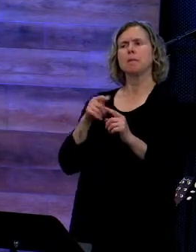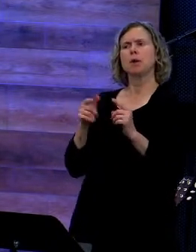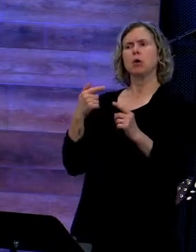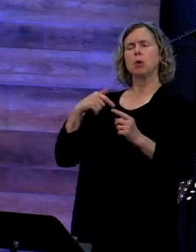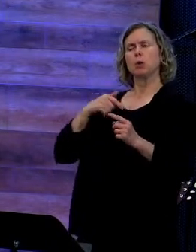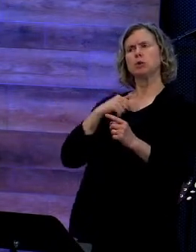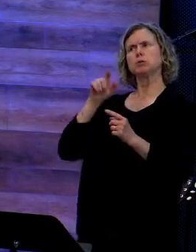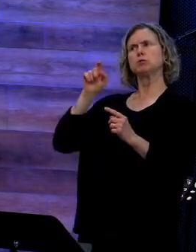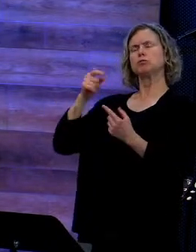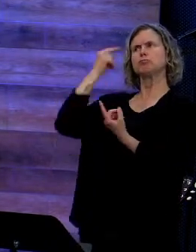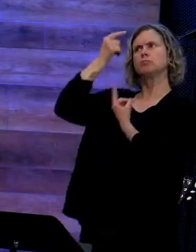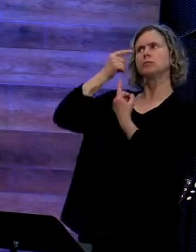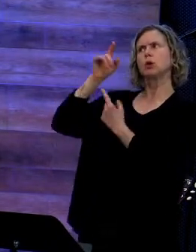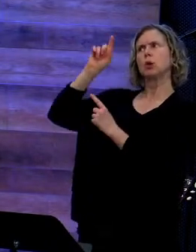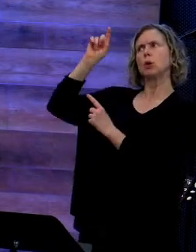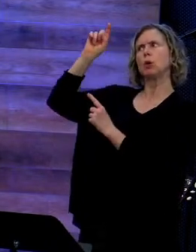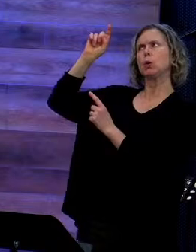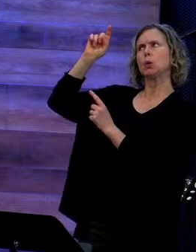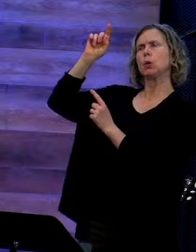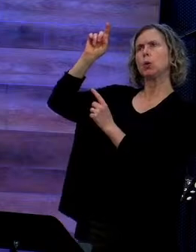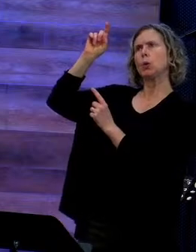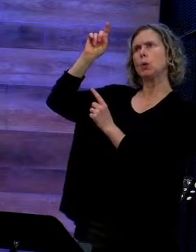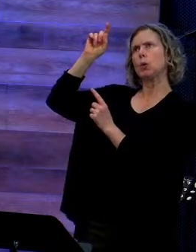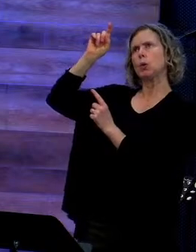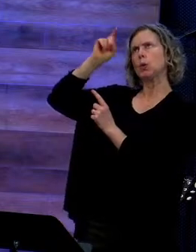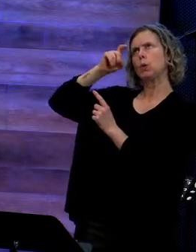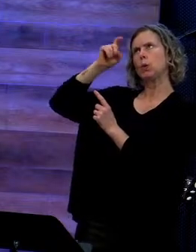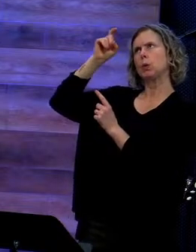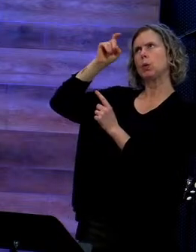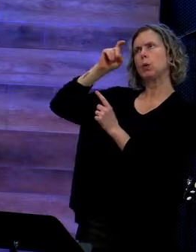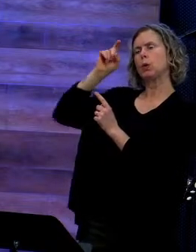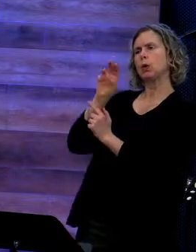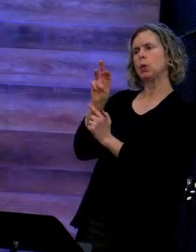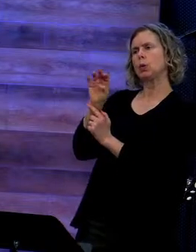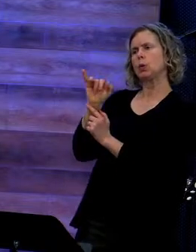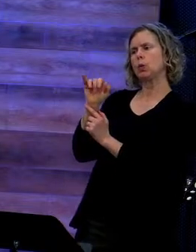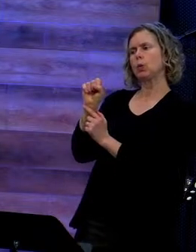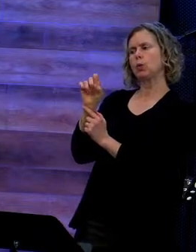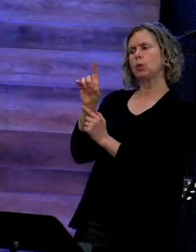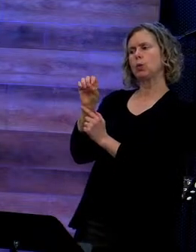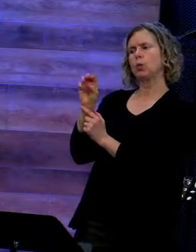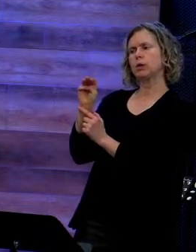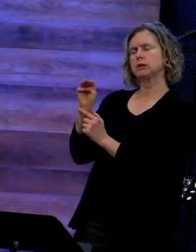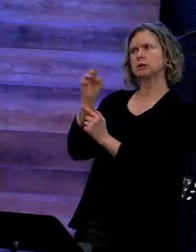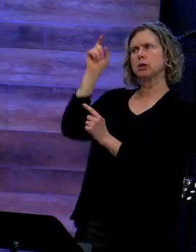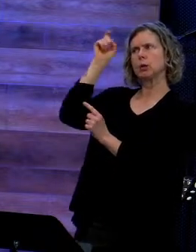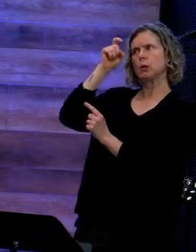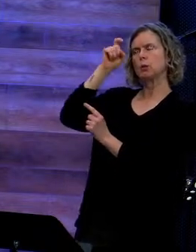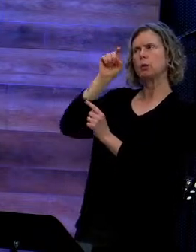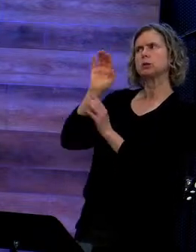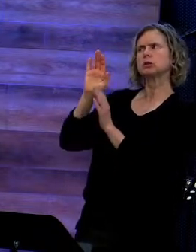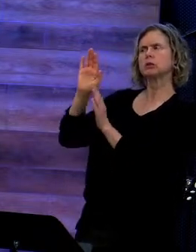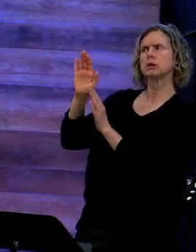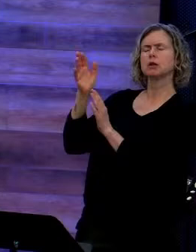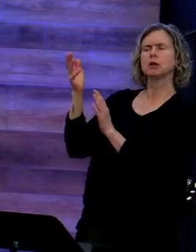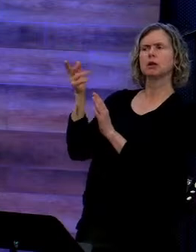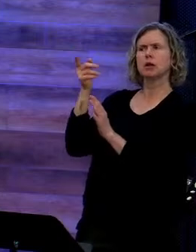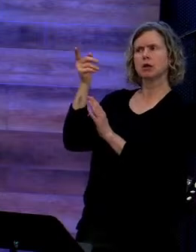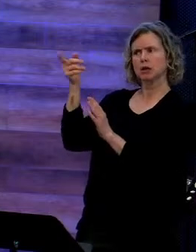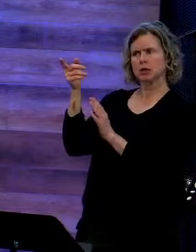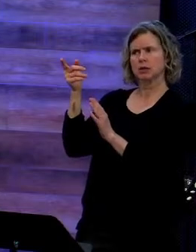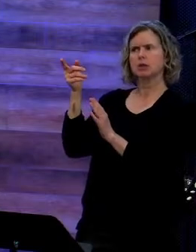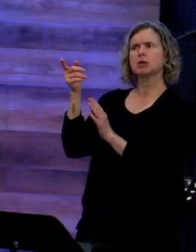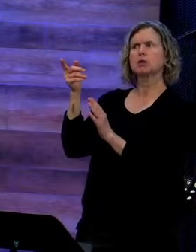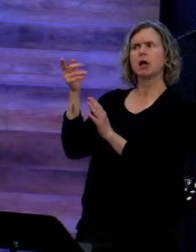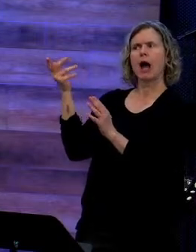God's design and the way that he worked and rest. And we should consider having, like him, a weekly